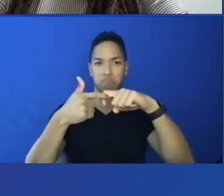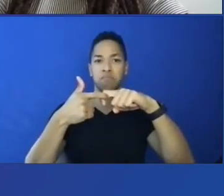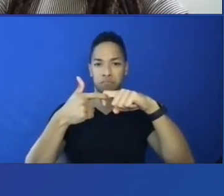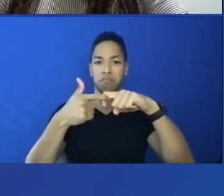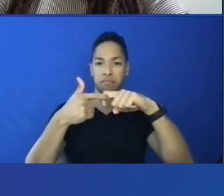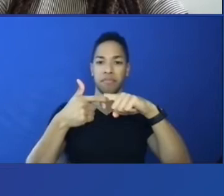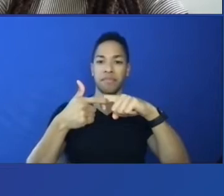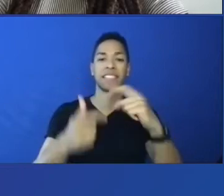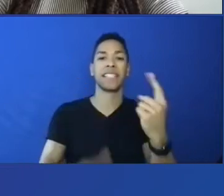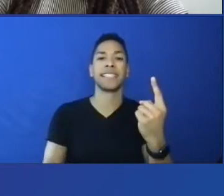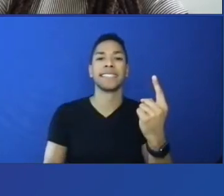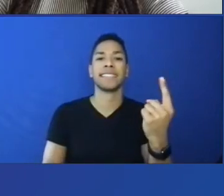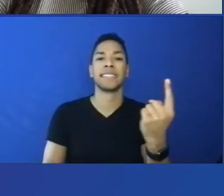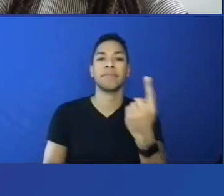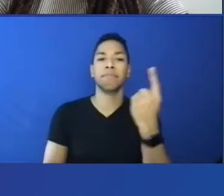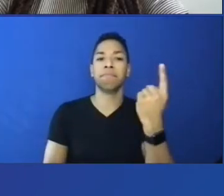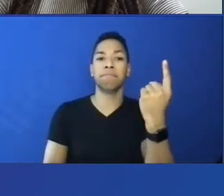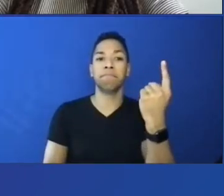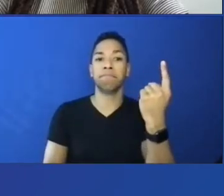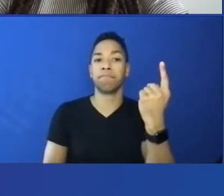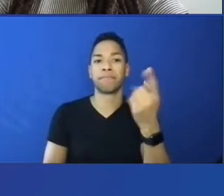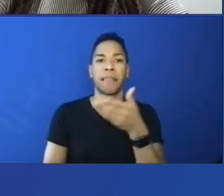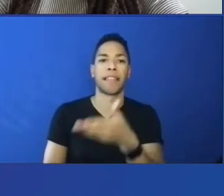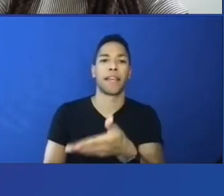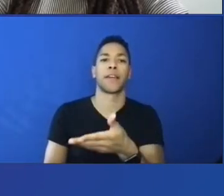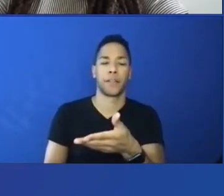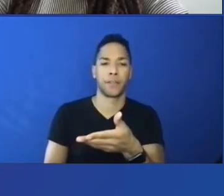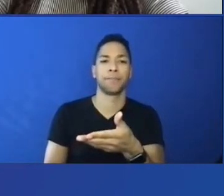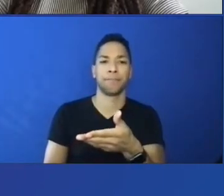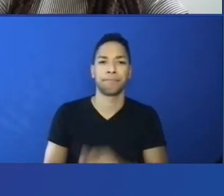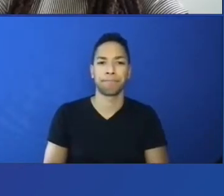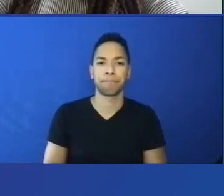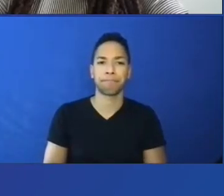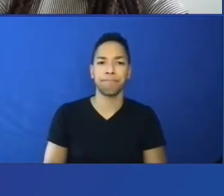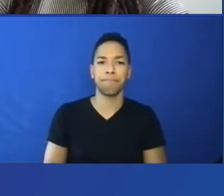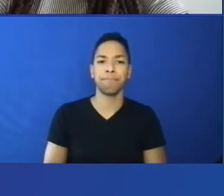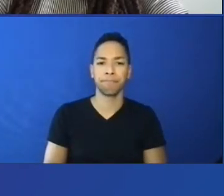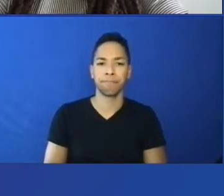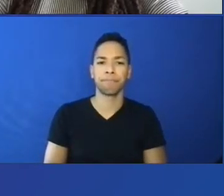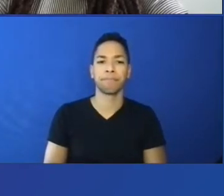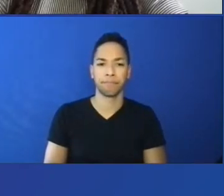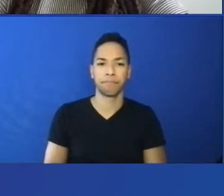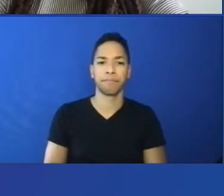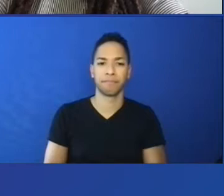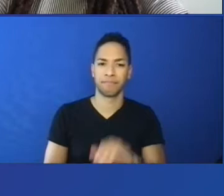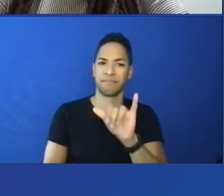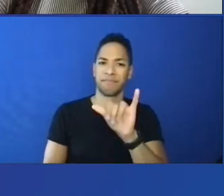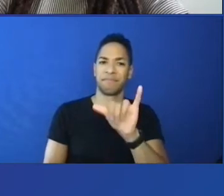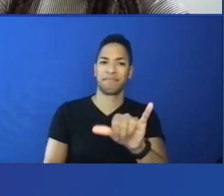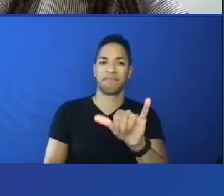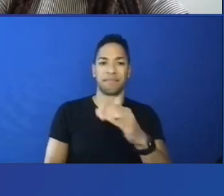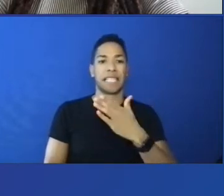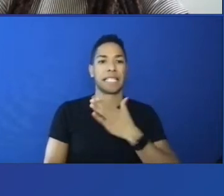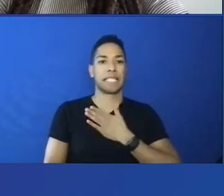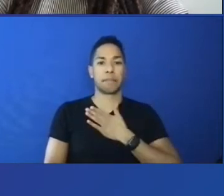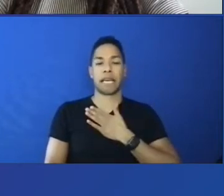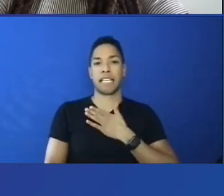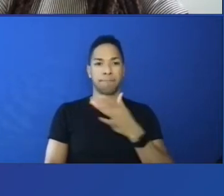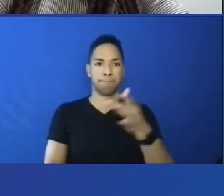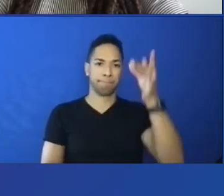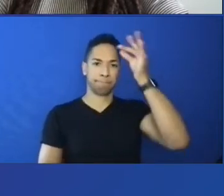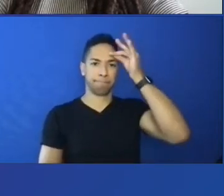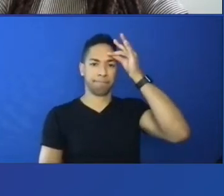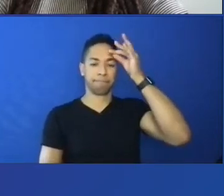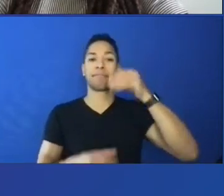Because there's something there. So you know, like that is my takeaway. There's